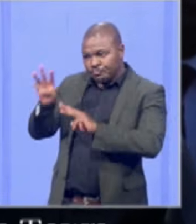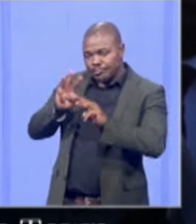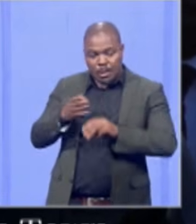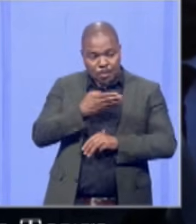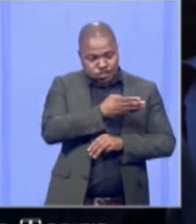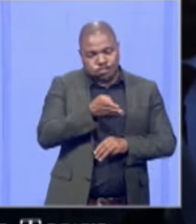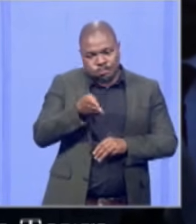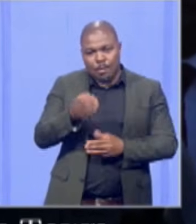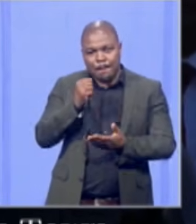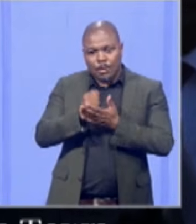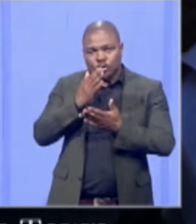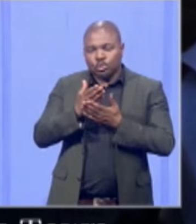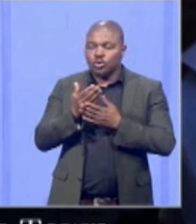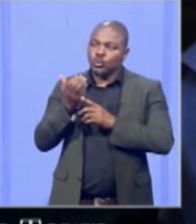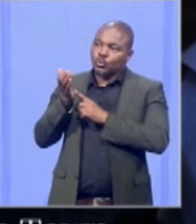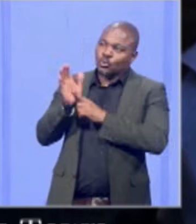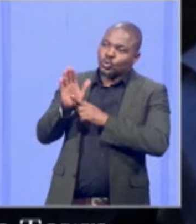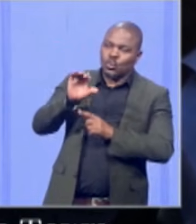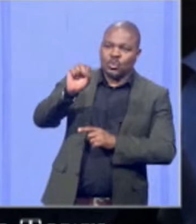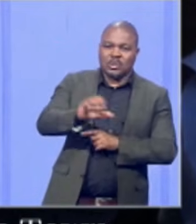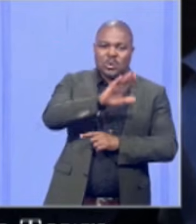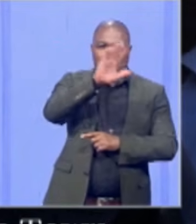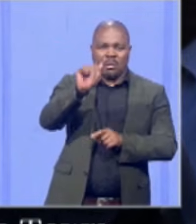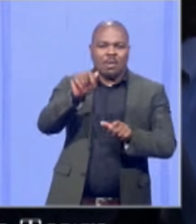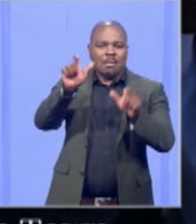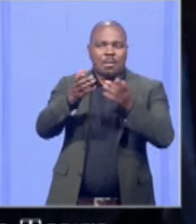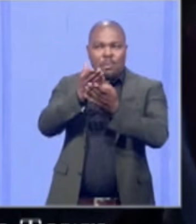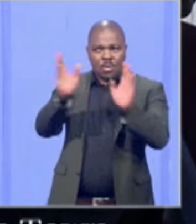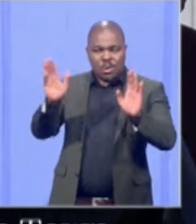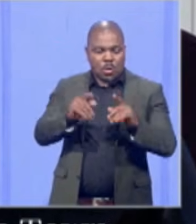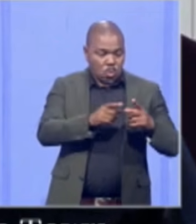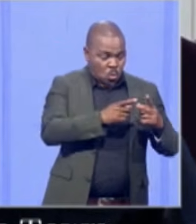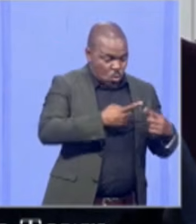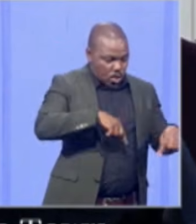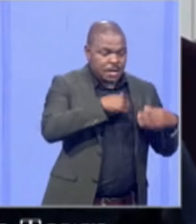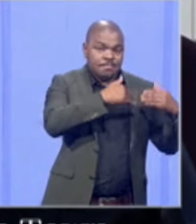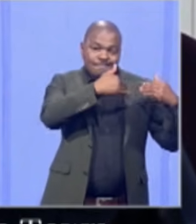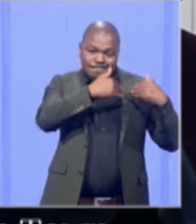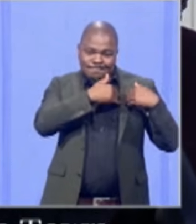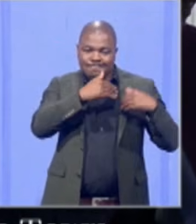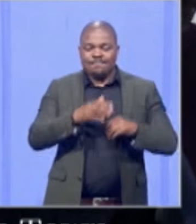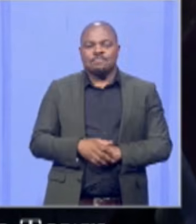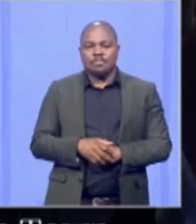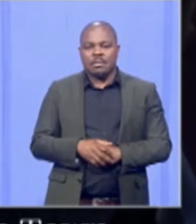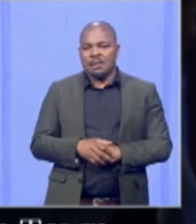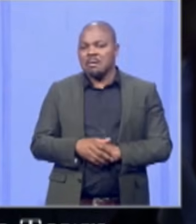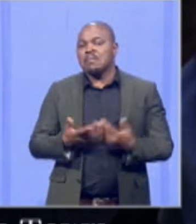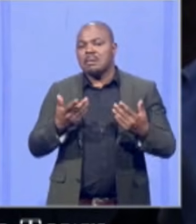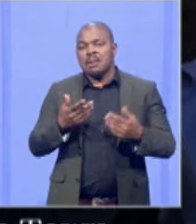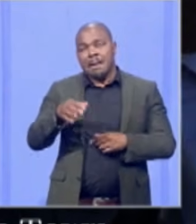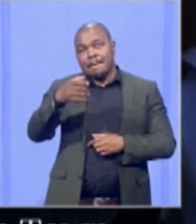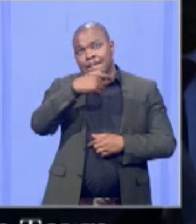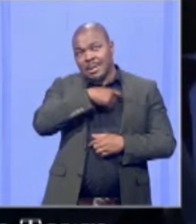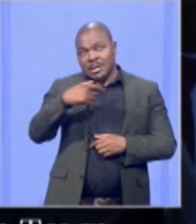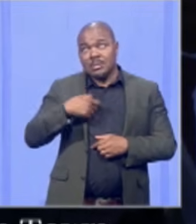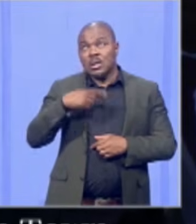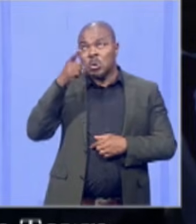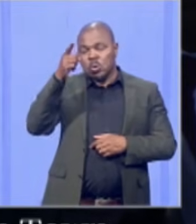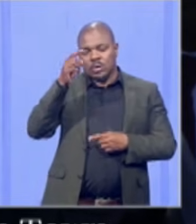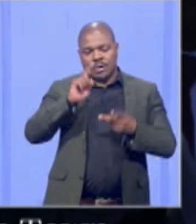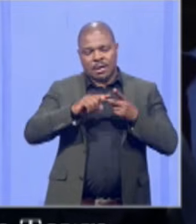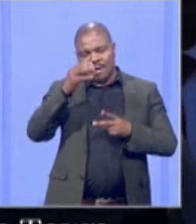to demonstrate to the nation that we are underwriting every other commitment by the president, by